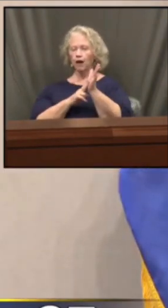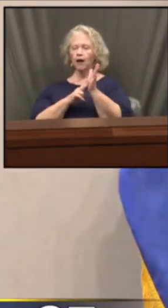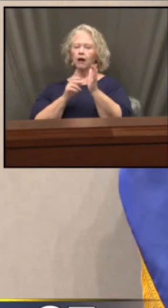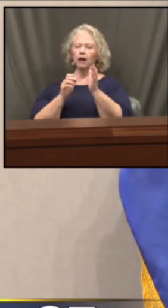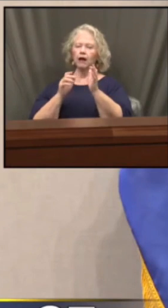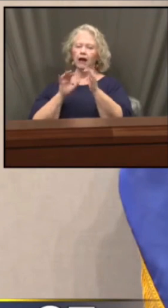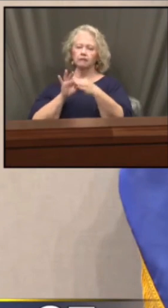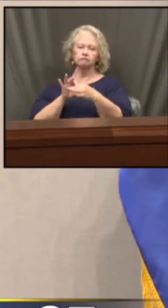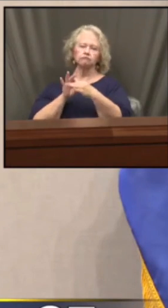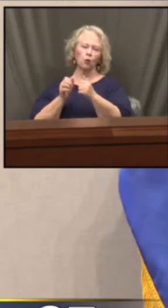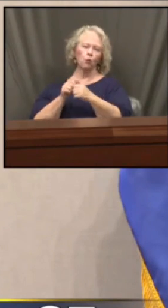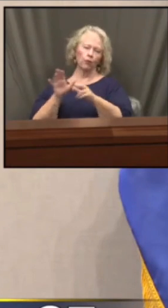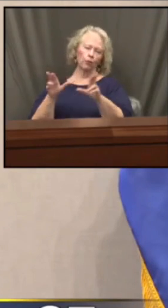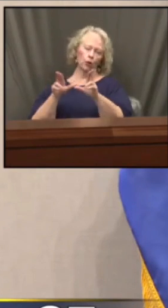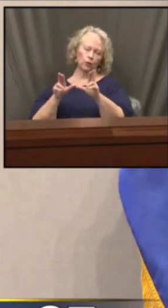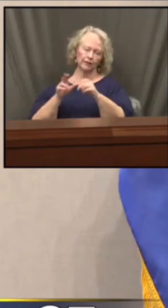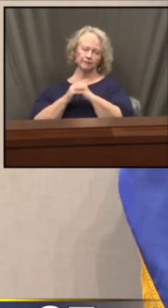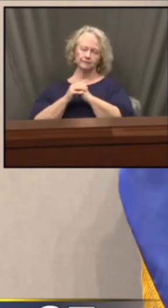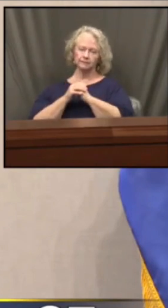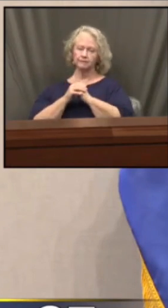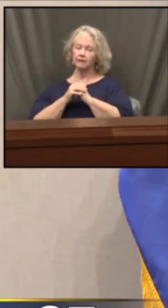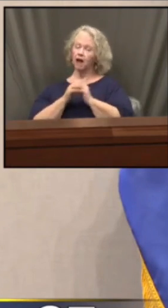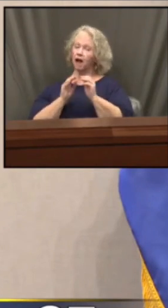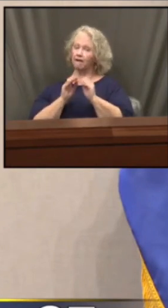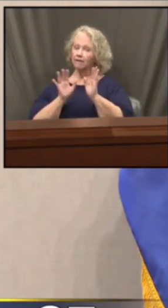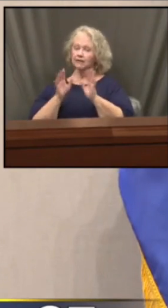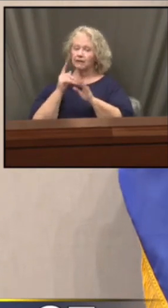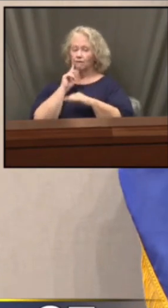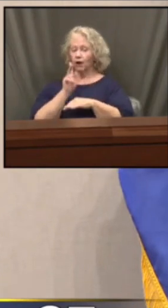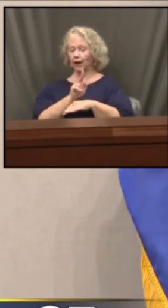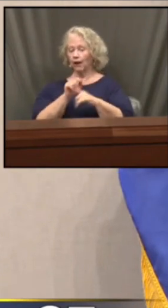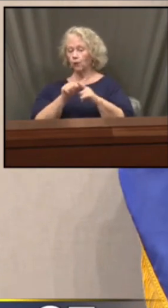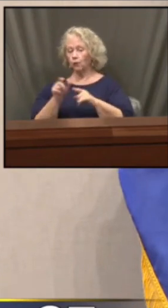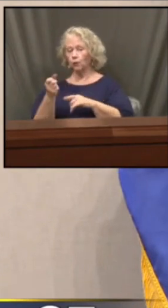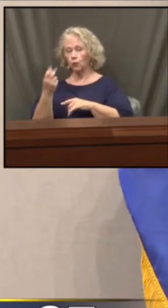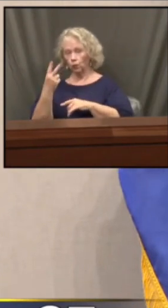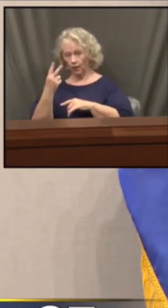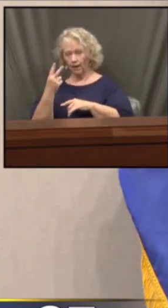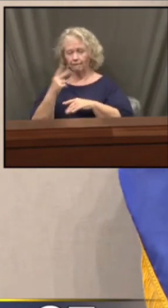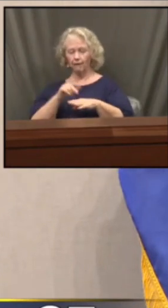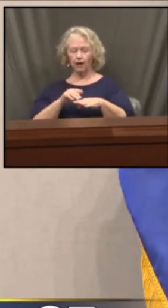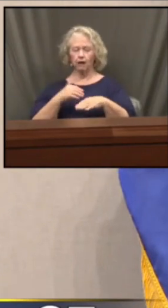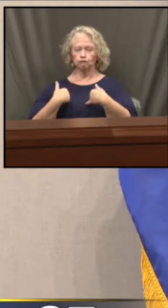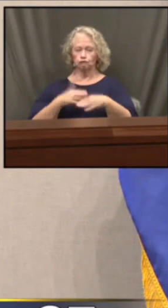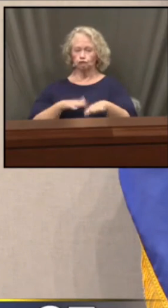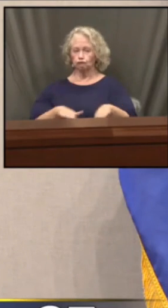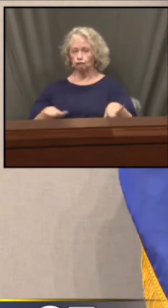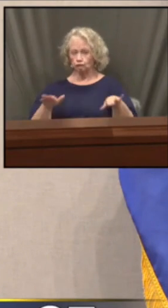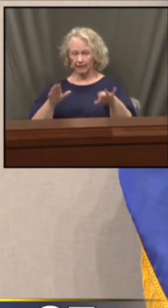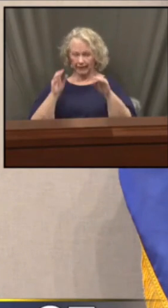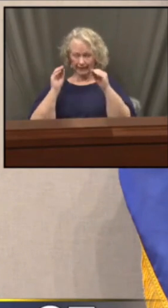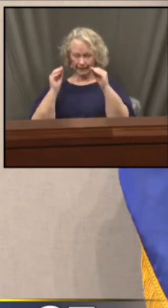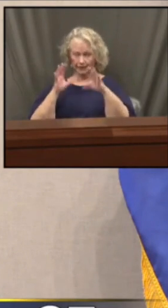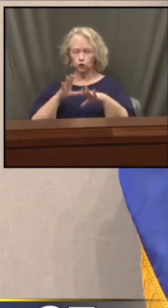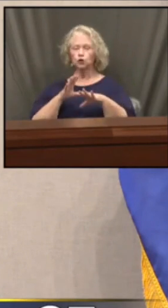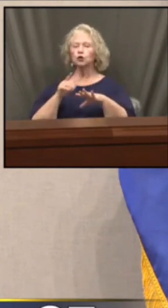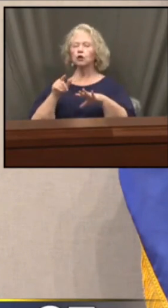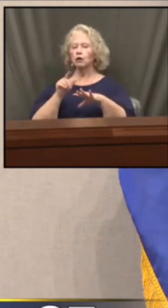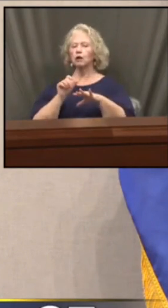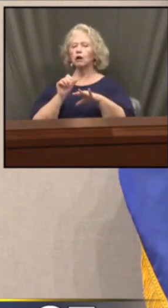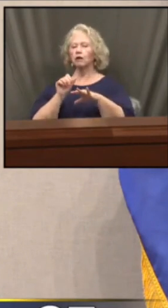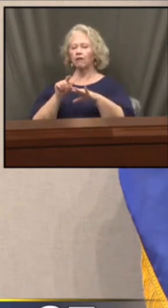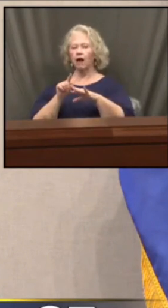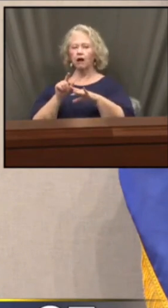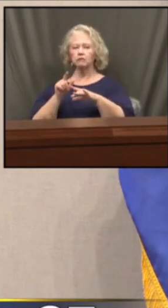process with our state employee unions. Obviously, for K through 12 education, early childhood, that'll be determined and worked out